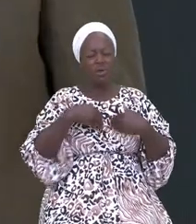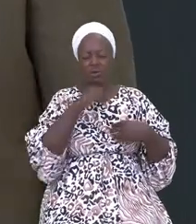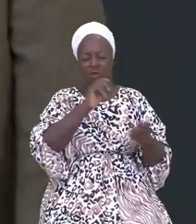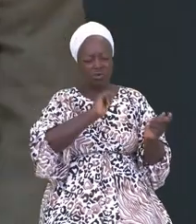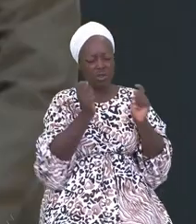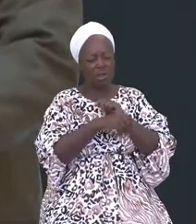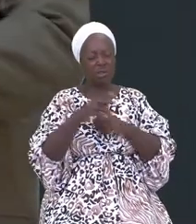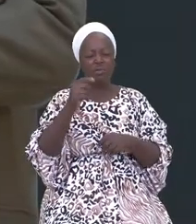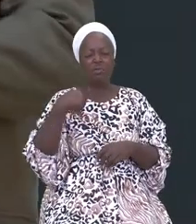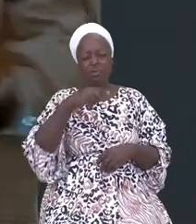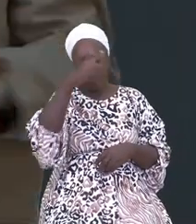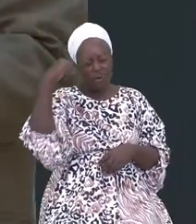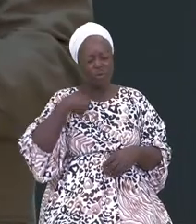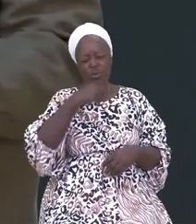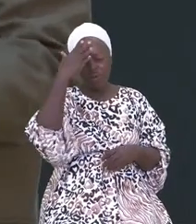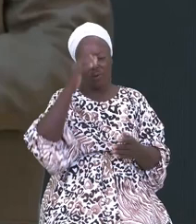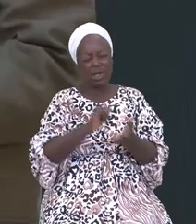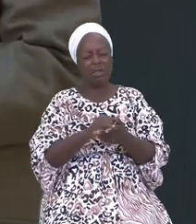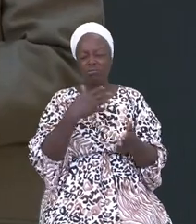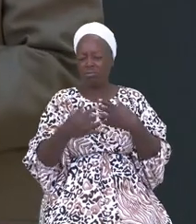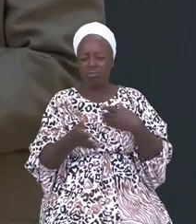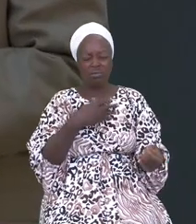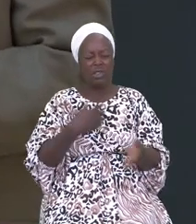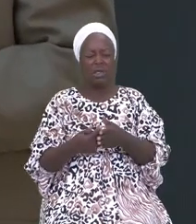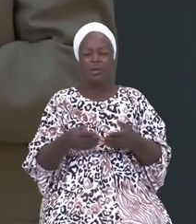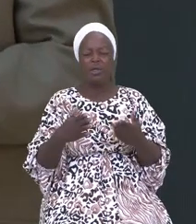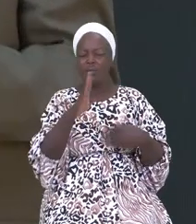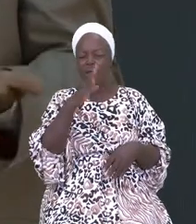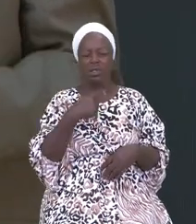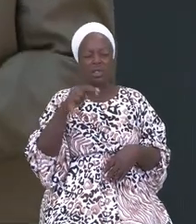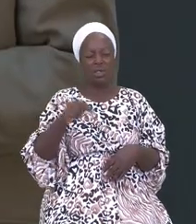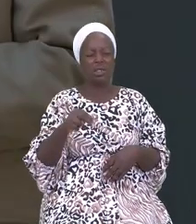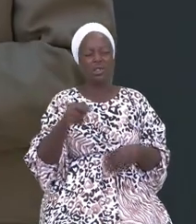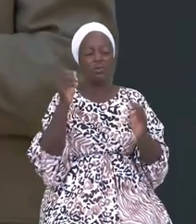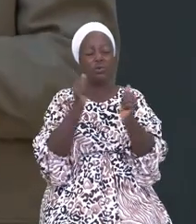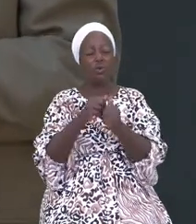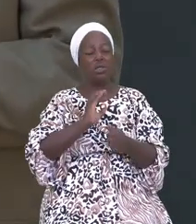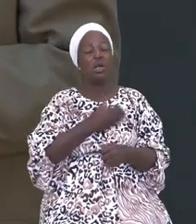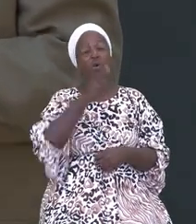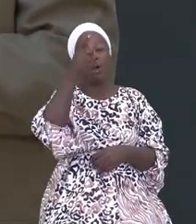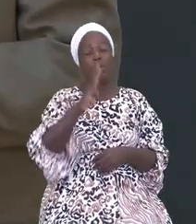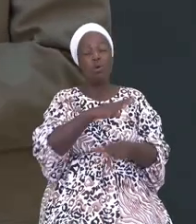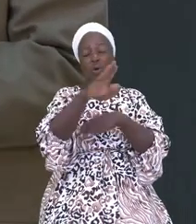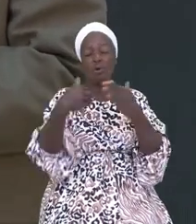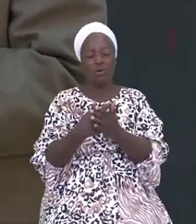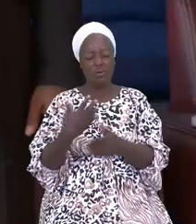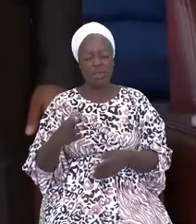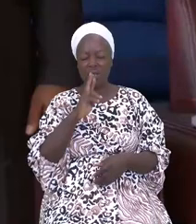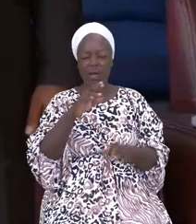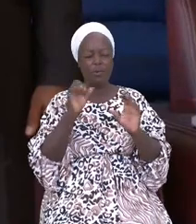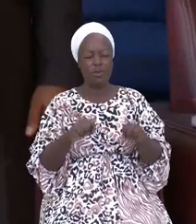because we know that whatever may be the need, with our God, all things are